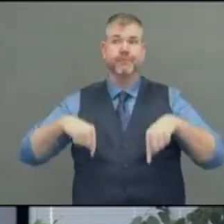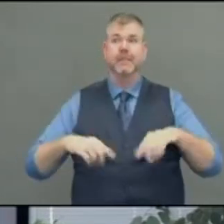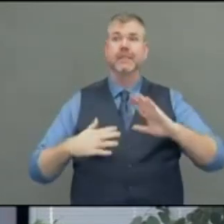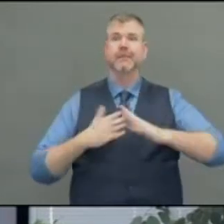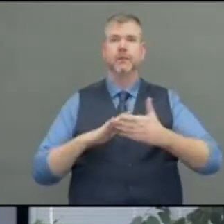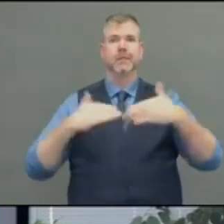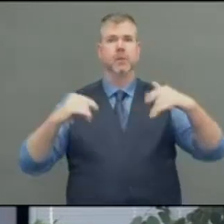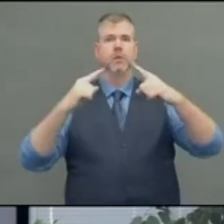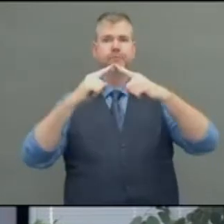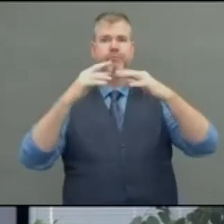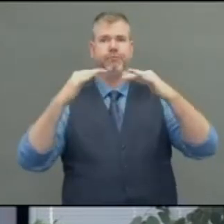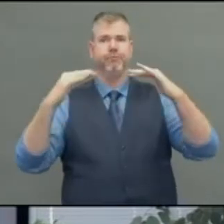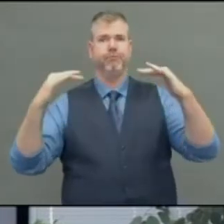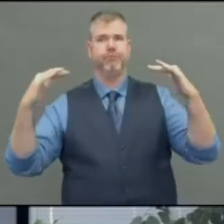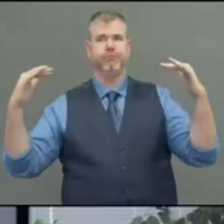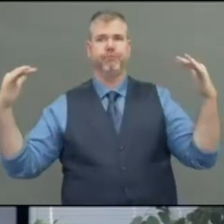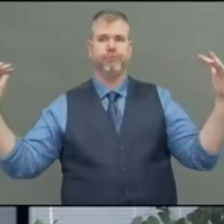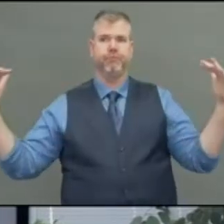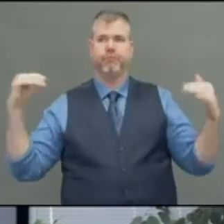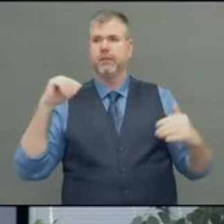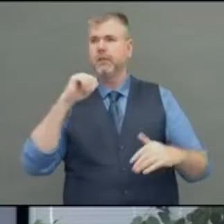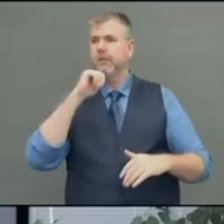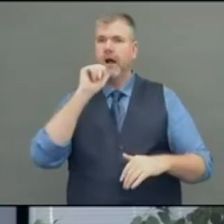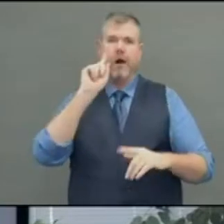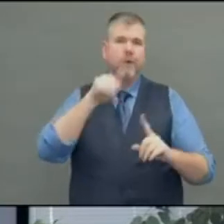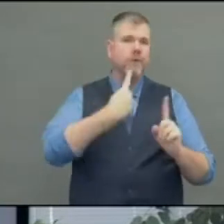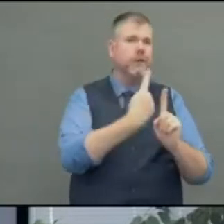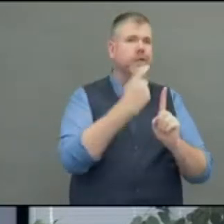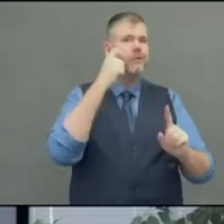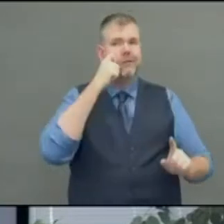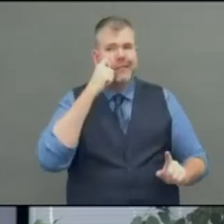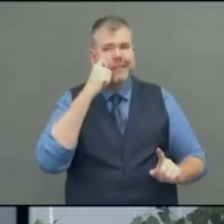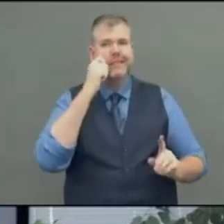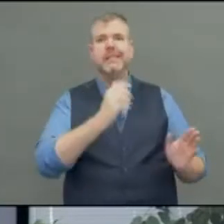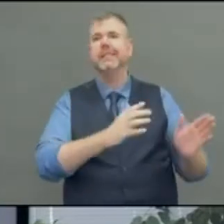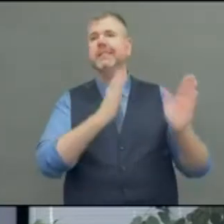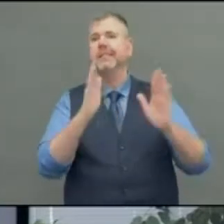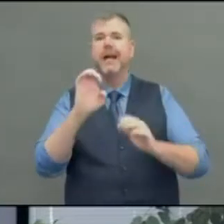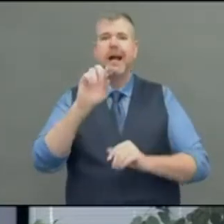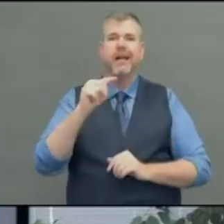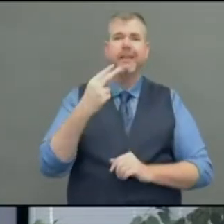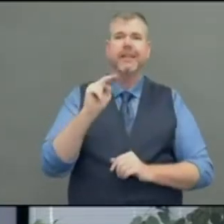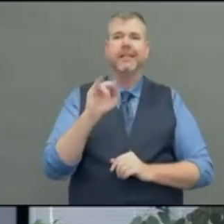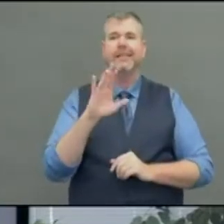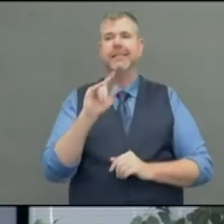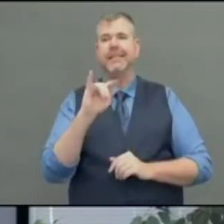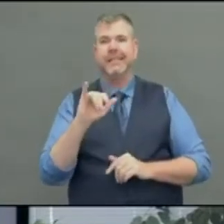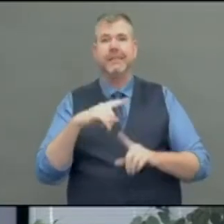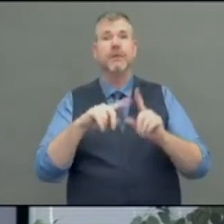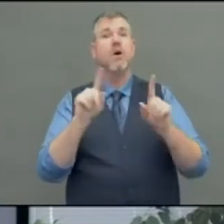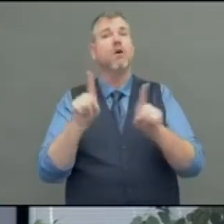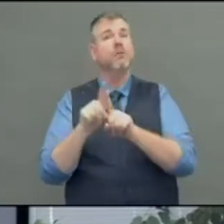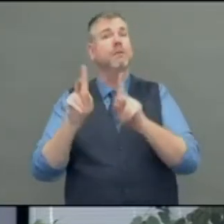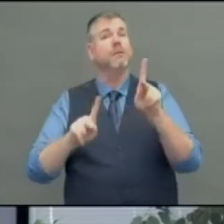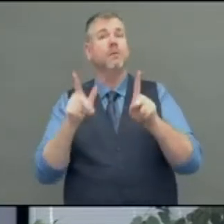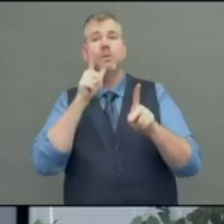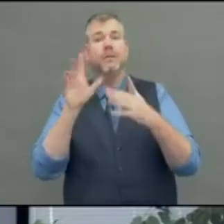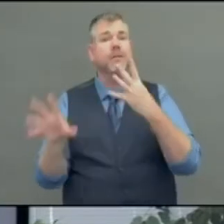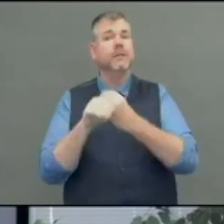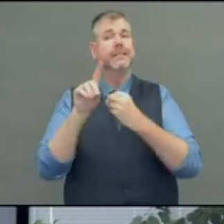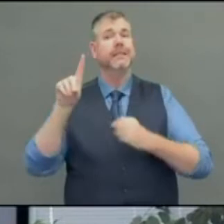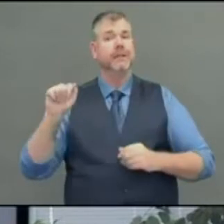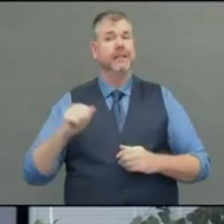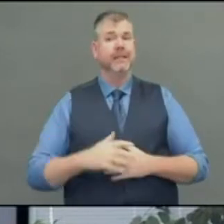not only about race and ethnicity, but there's also a lot of people that we have with disabilities. So having these services